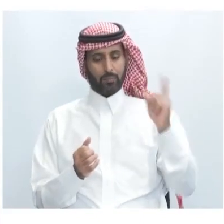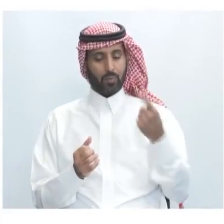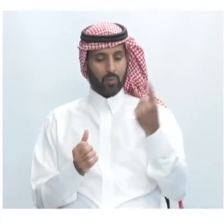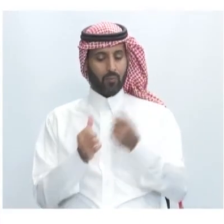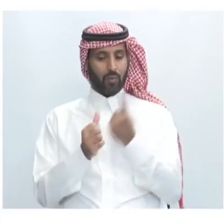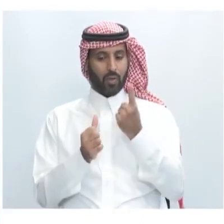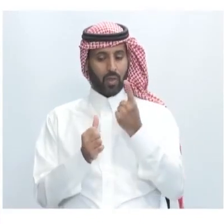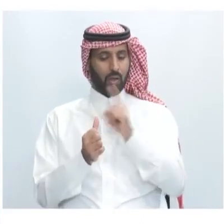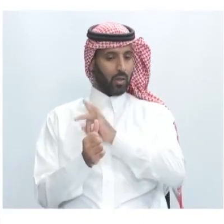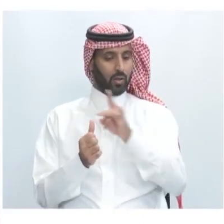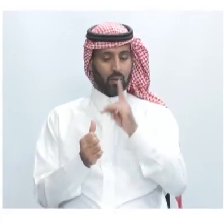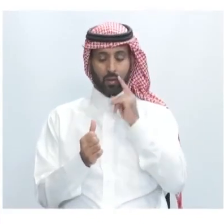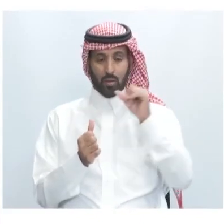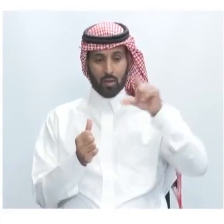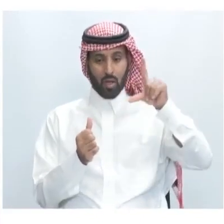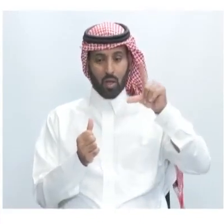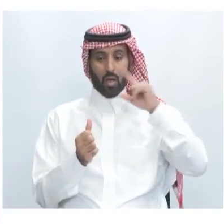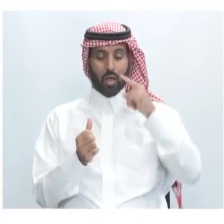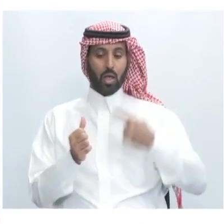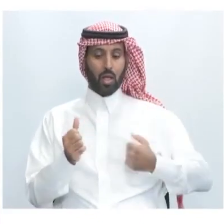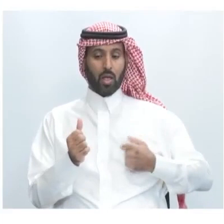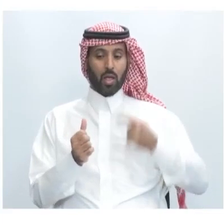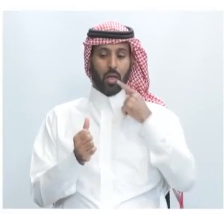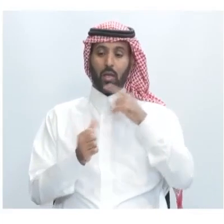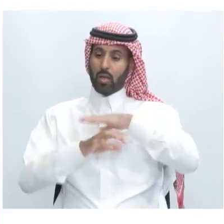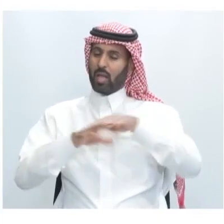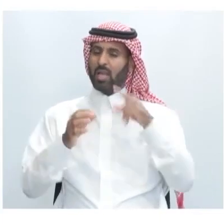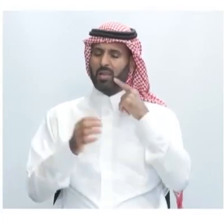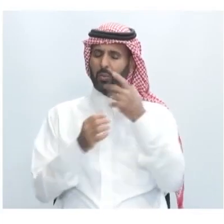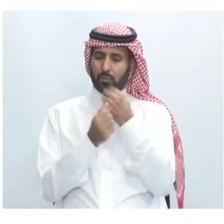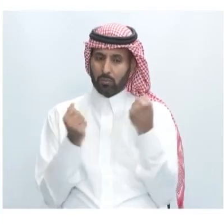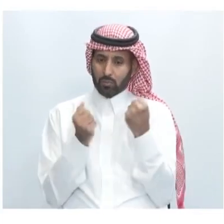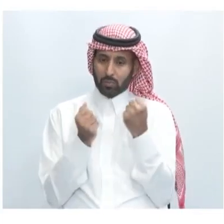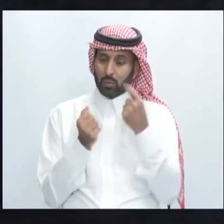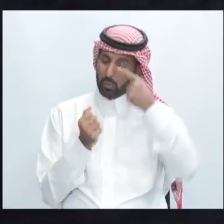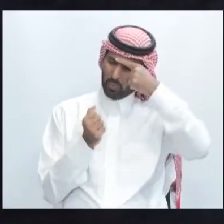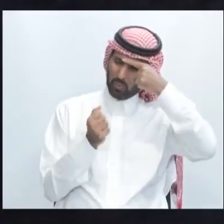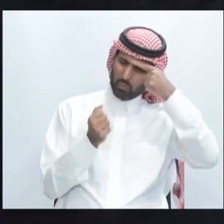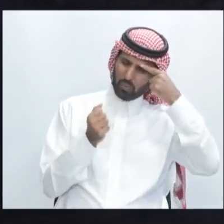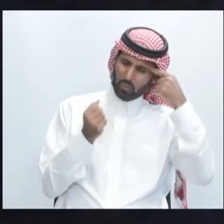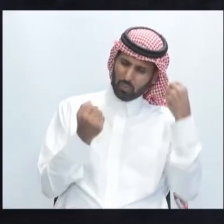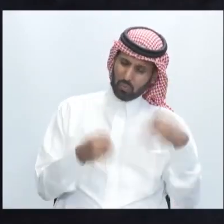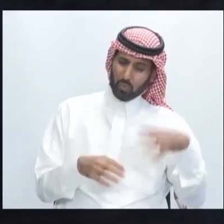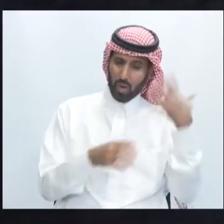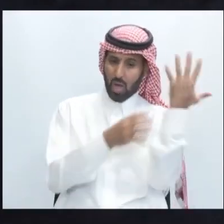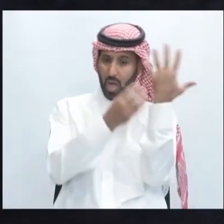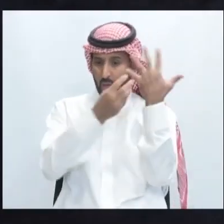point here, don't capitalize names of seasons. The names of seasons, don't capitalize them.